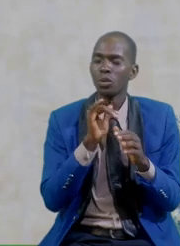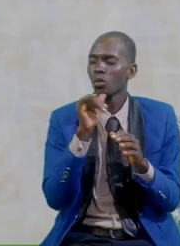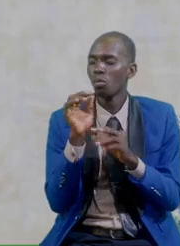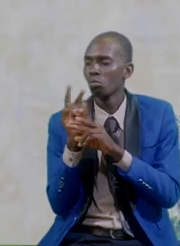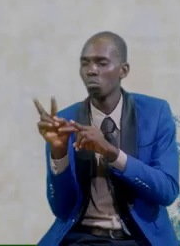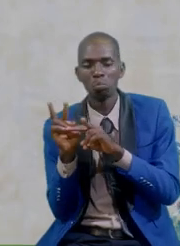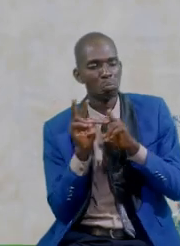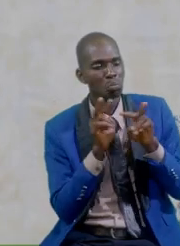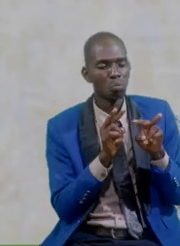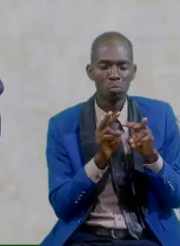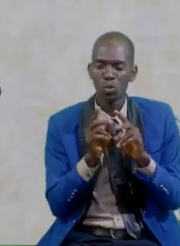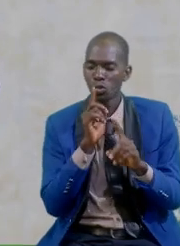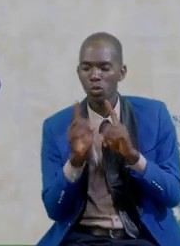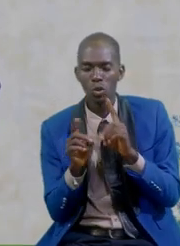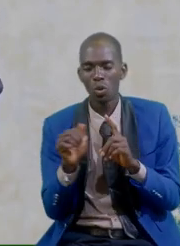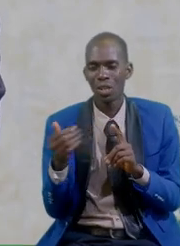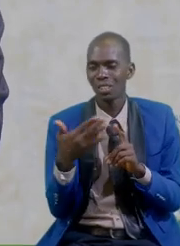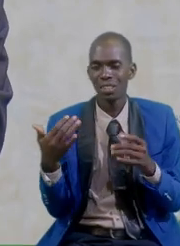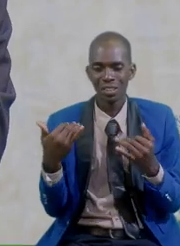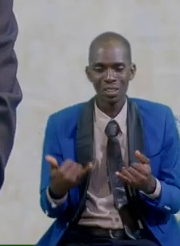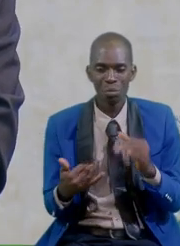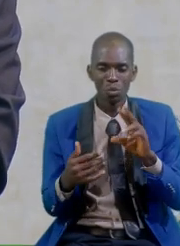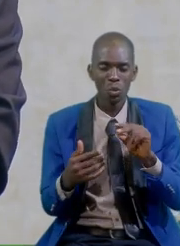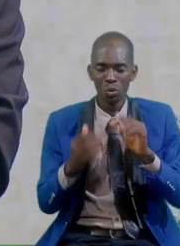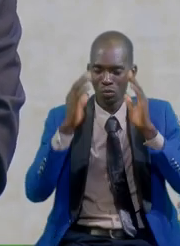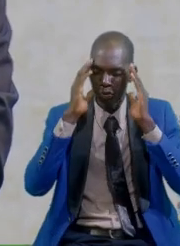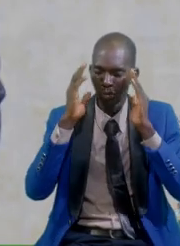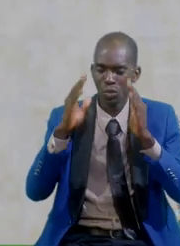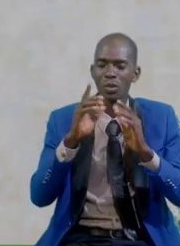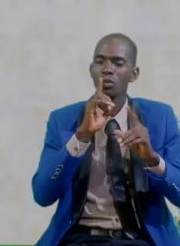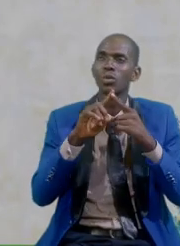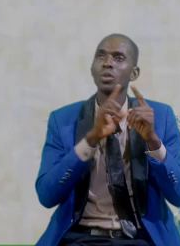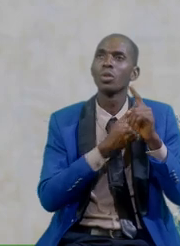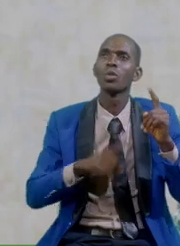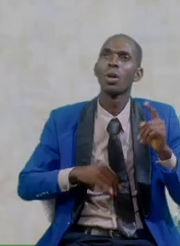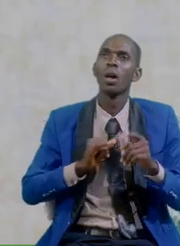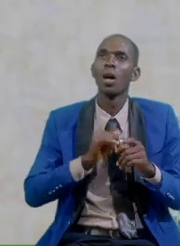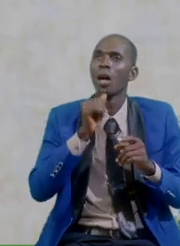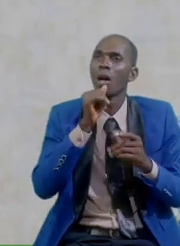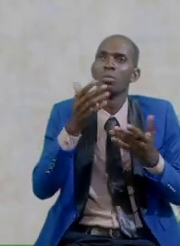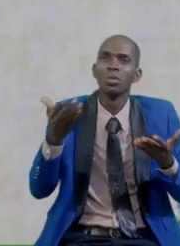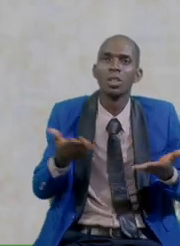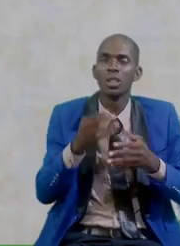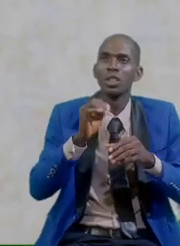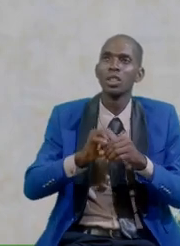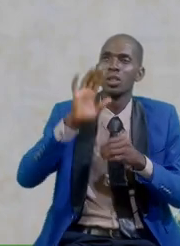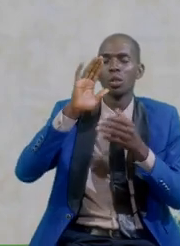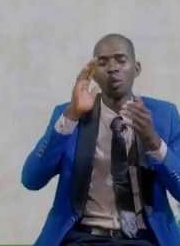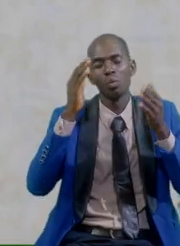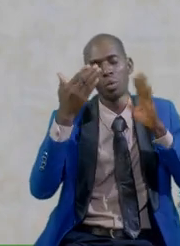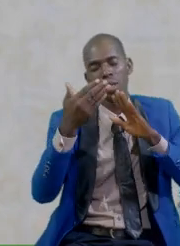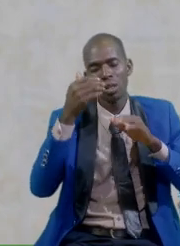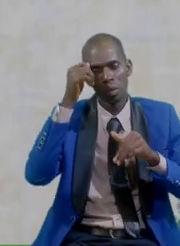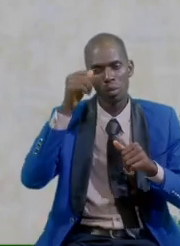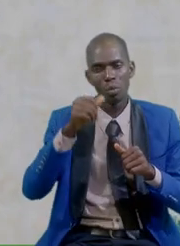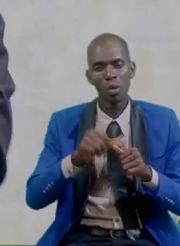Communicating and say, God, I'm in your presence. And remember what I told you, God is